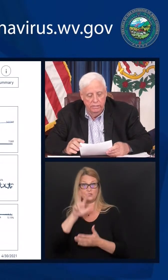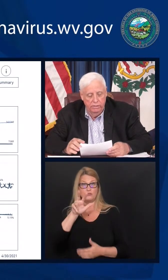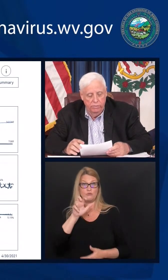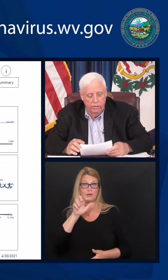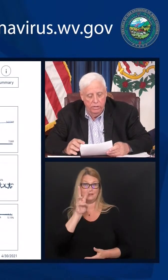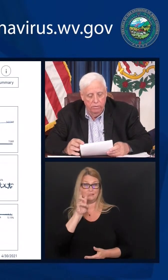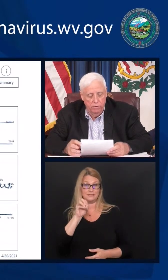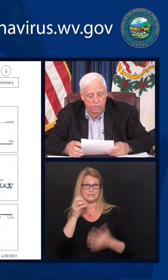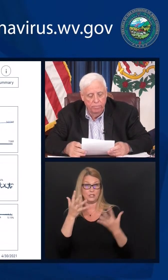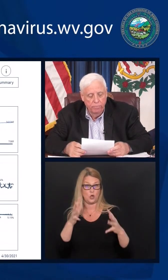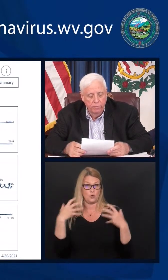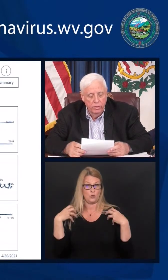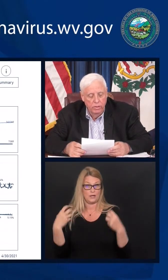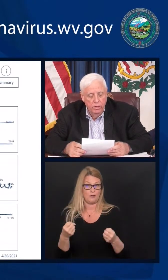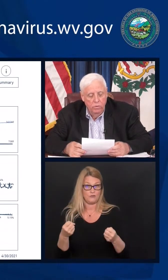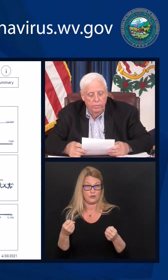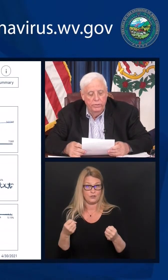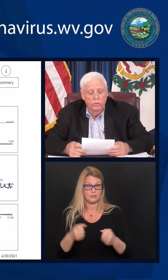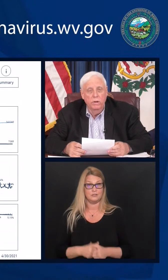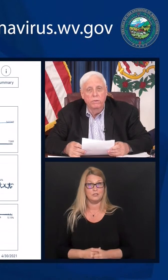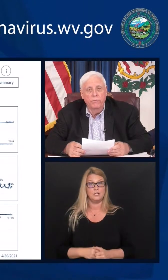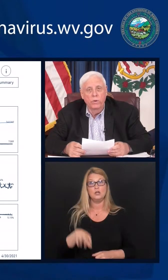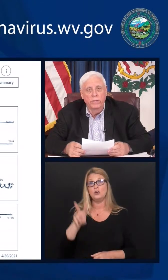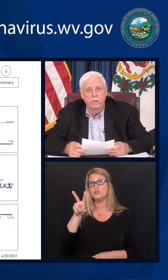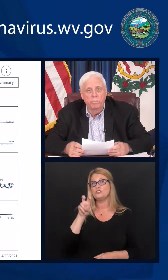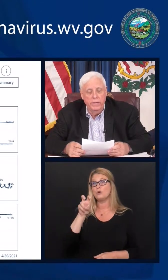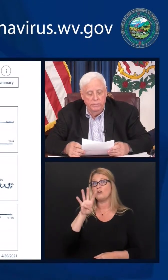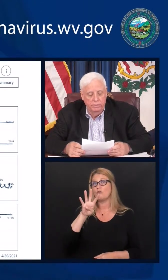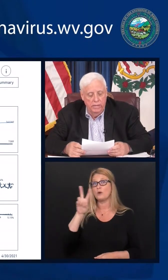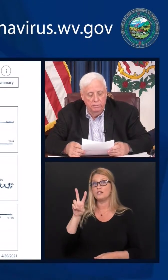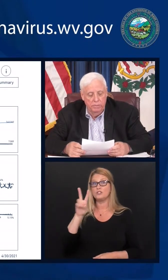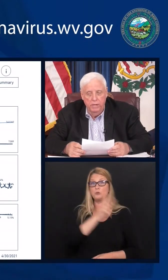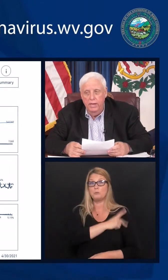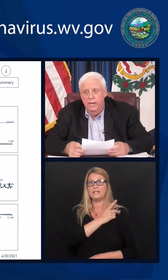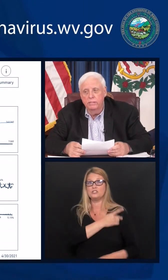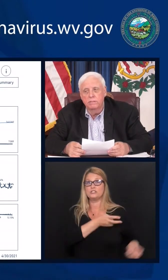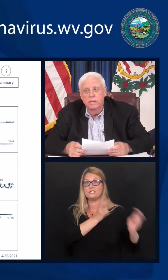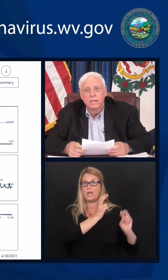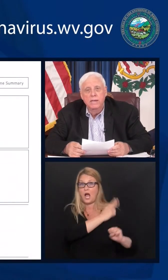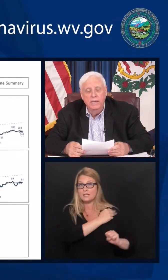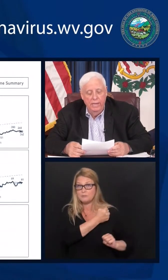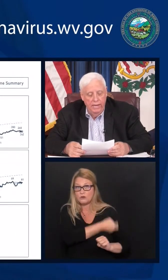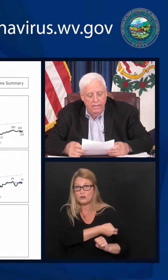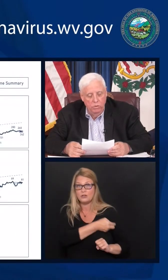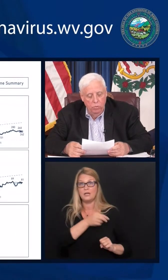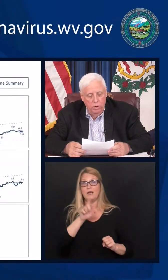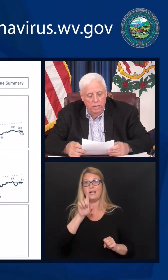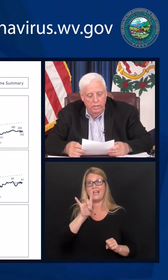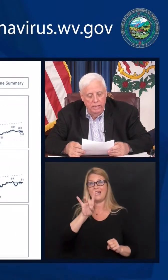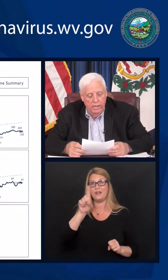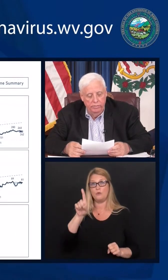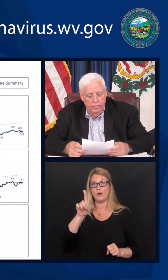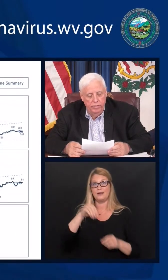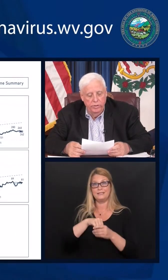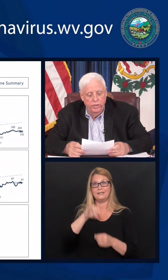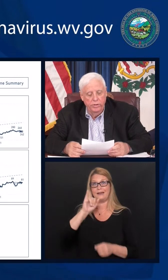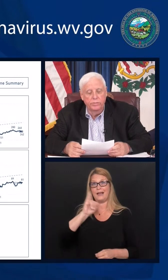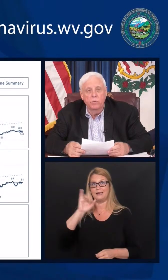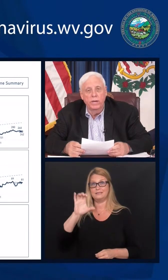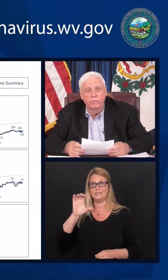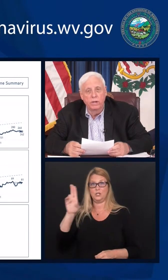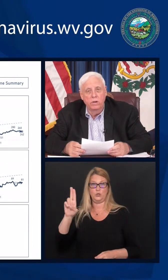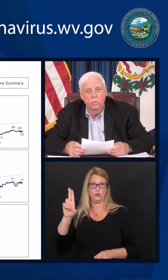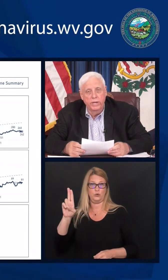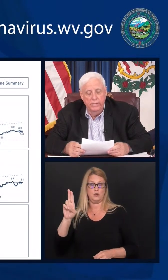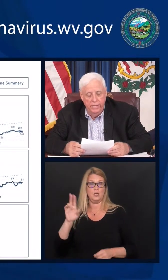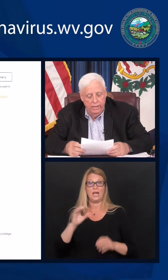143,360 that have recovered. We have 242 patients hospitalized and 81 in the ICU units, and we